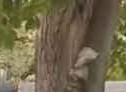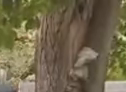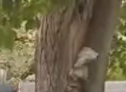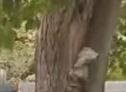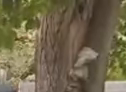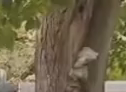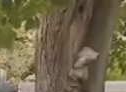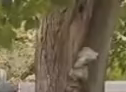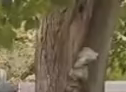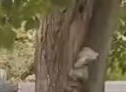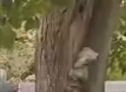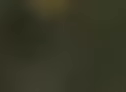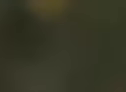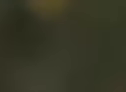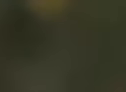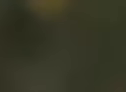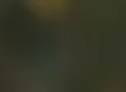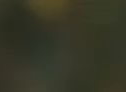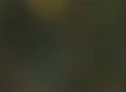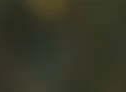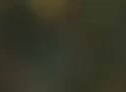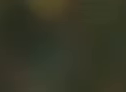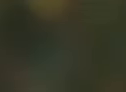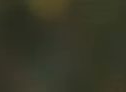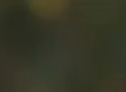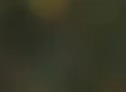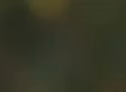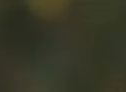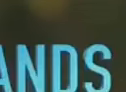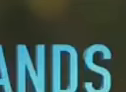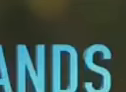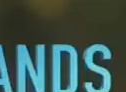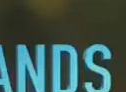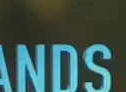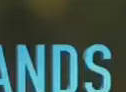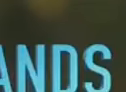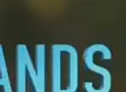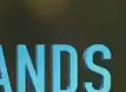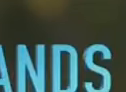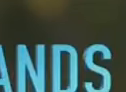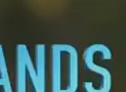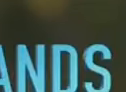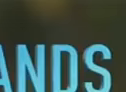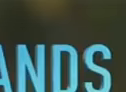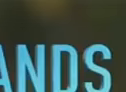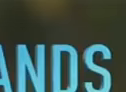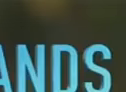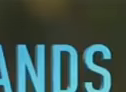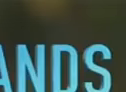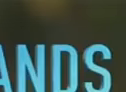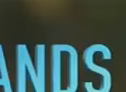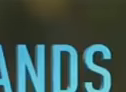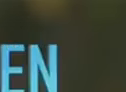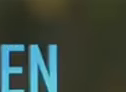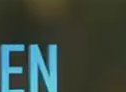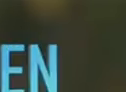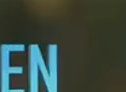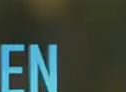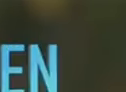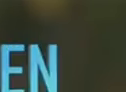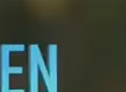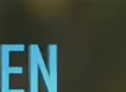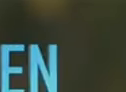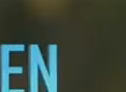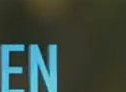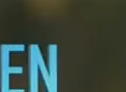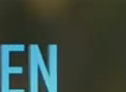lives. Save the senior citizens, Granny. Let me show them. Please, put in your hand. Use the sanitizer. Rub it all over